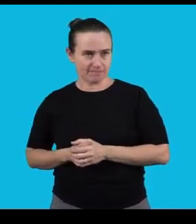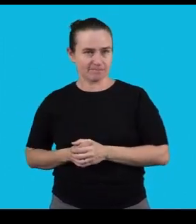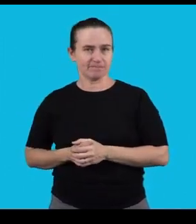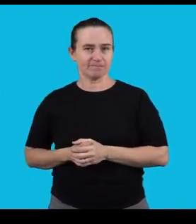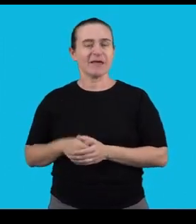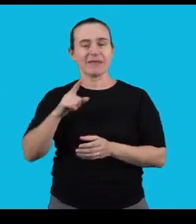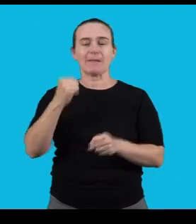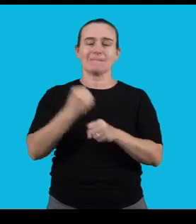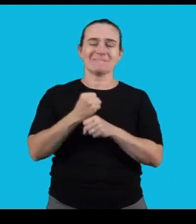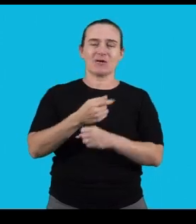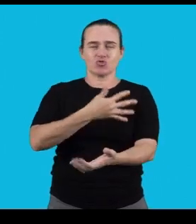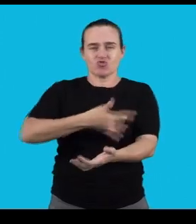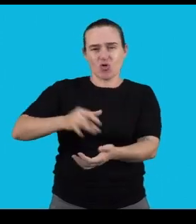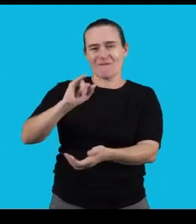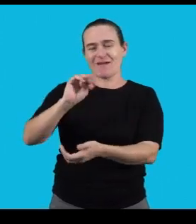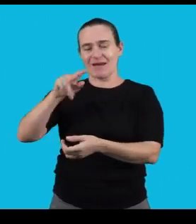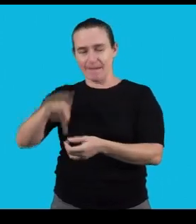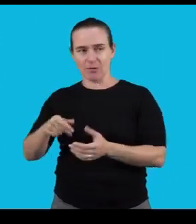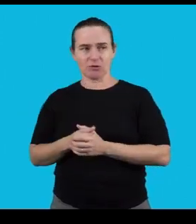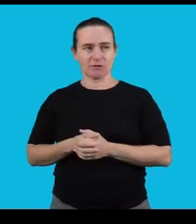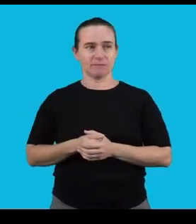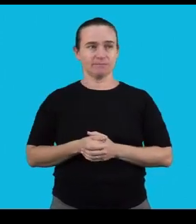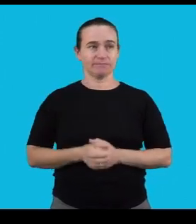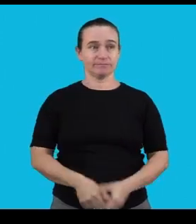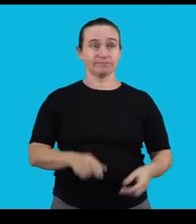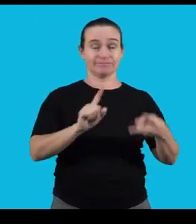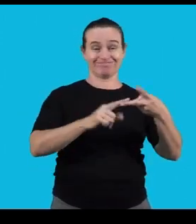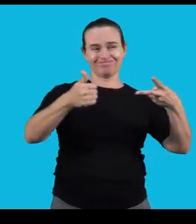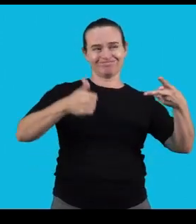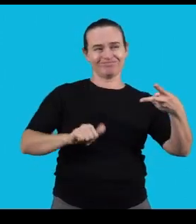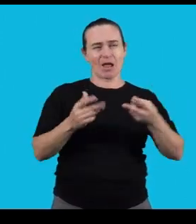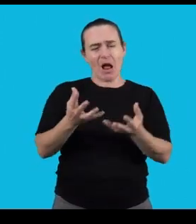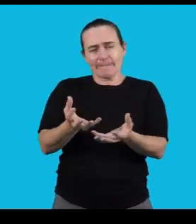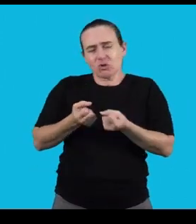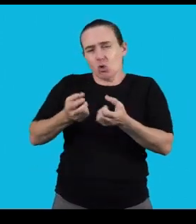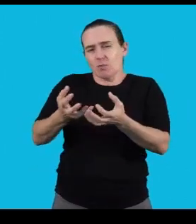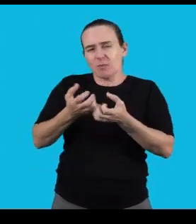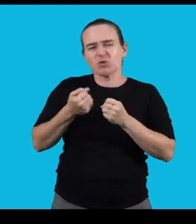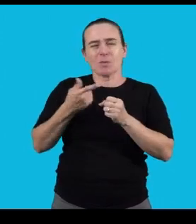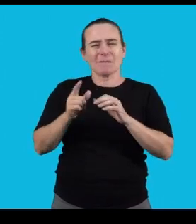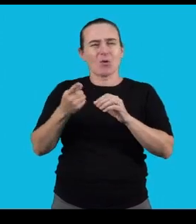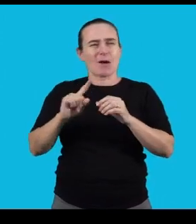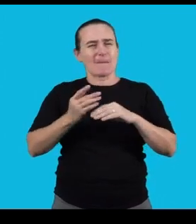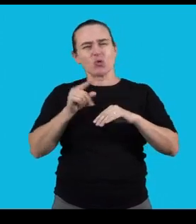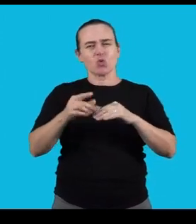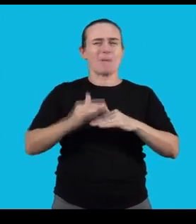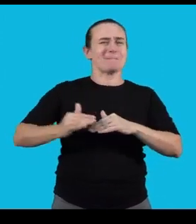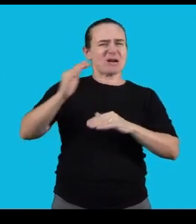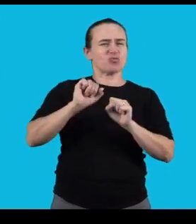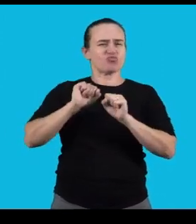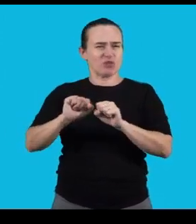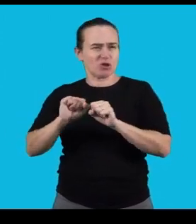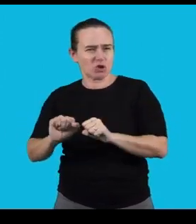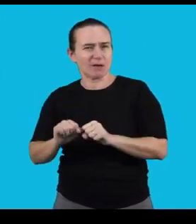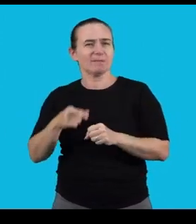the stimulus into a nerve impulse. B, absorbs excess pressure waves in the inner ear